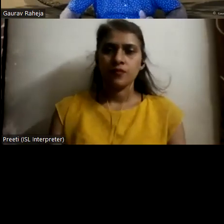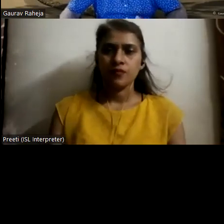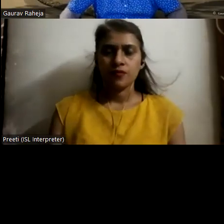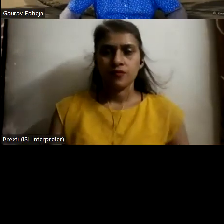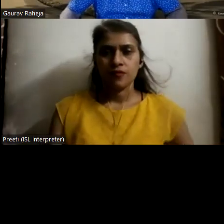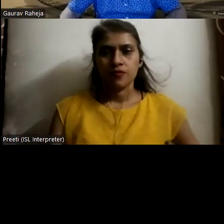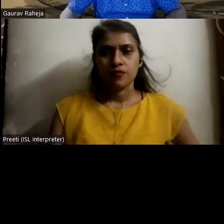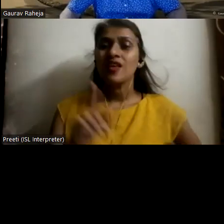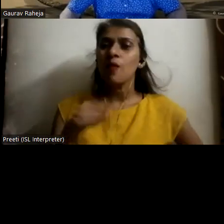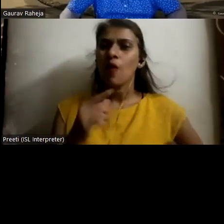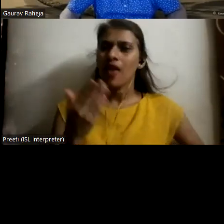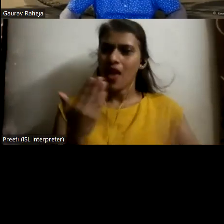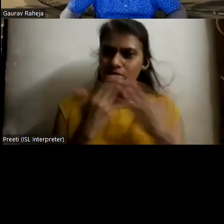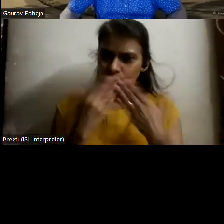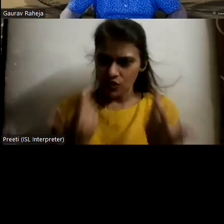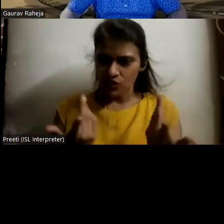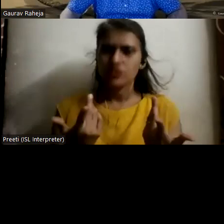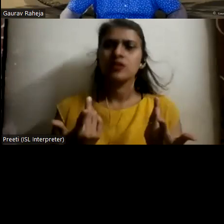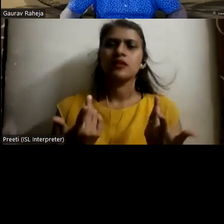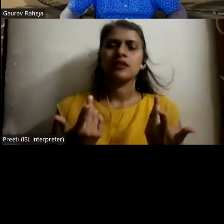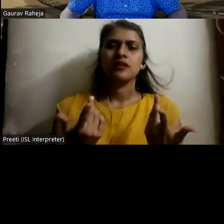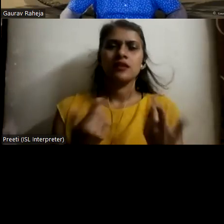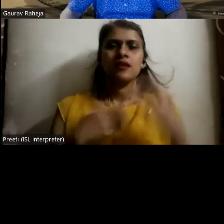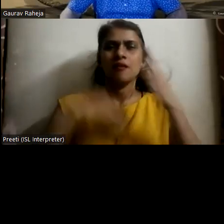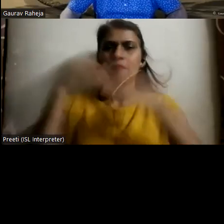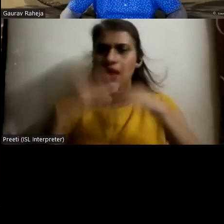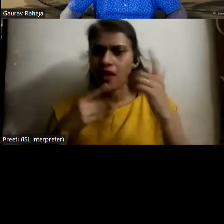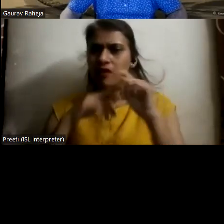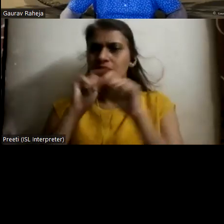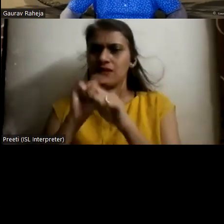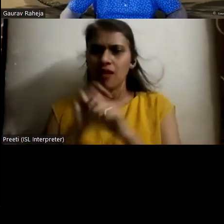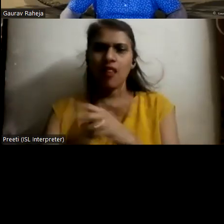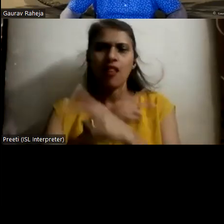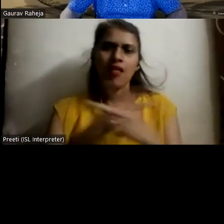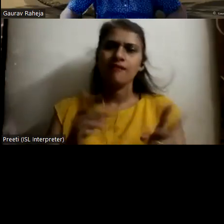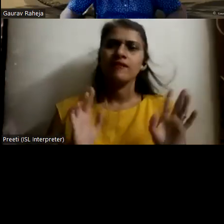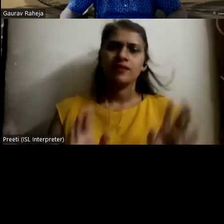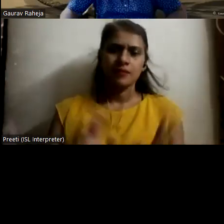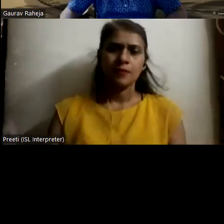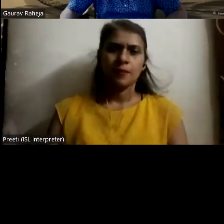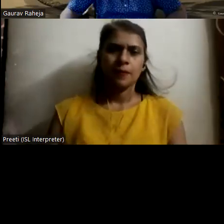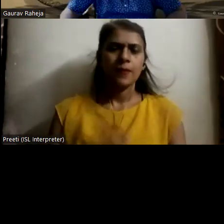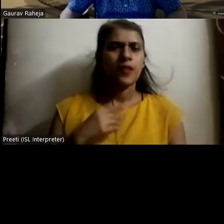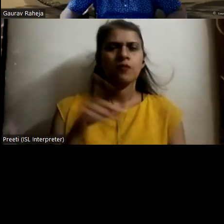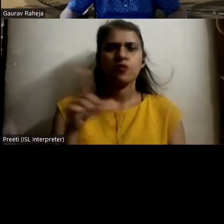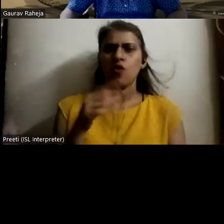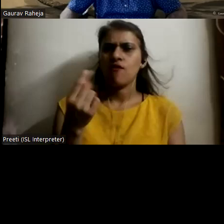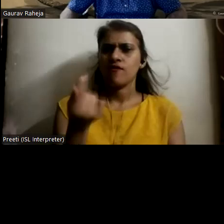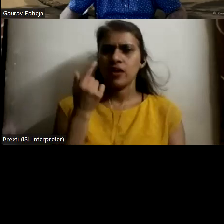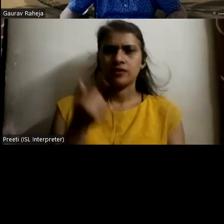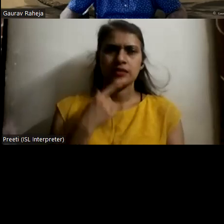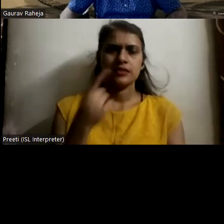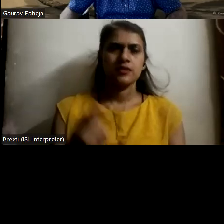it is education, whether it is design, etc. And as we move forward, I'll just quickly therefore move towards this